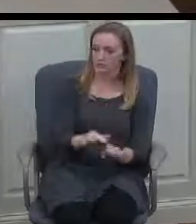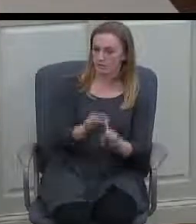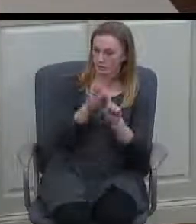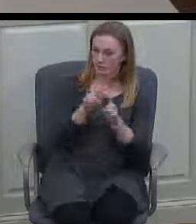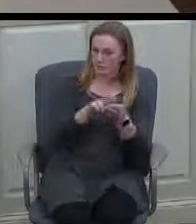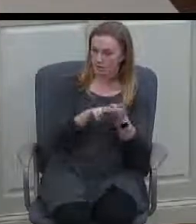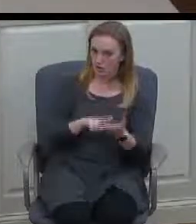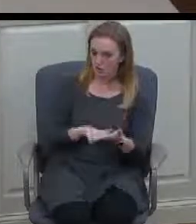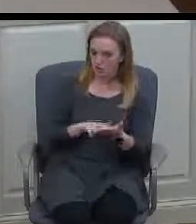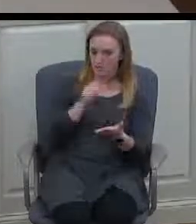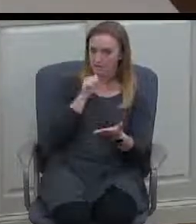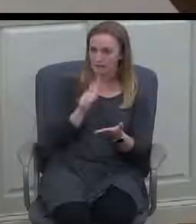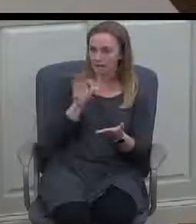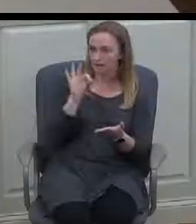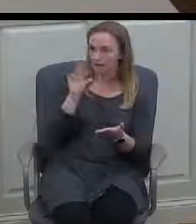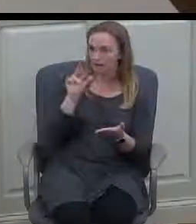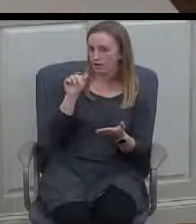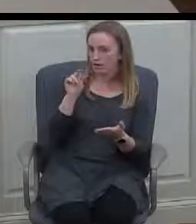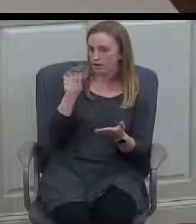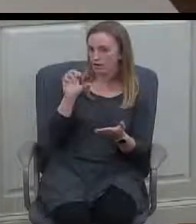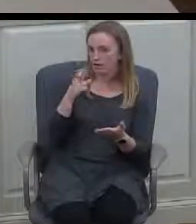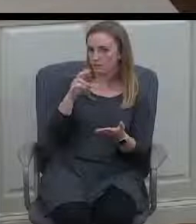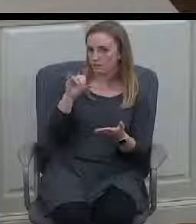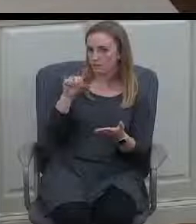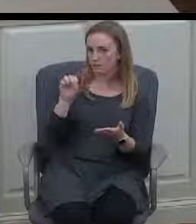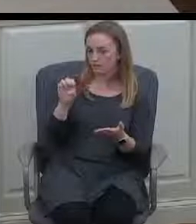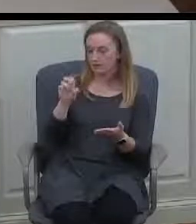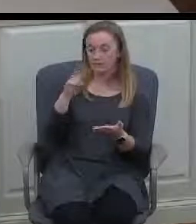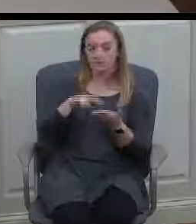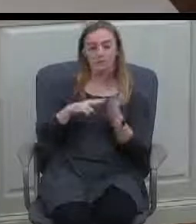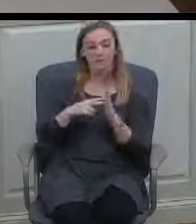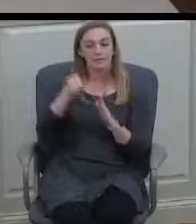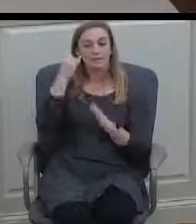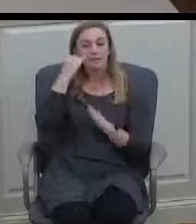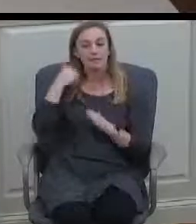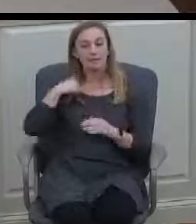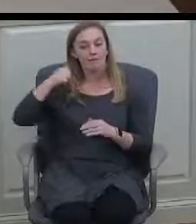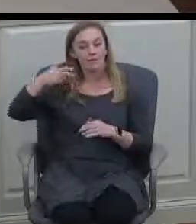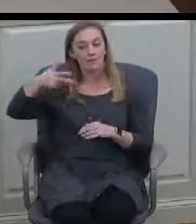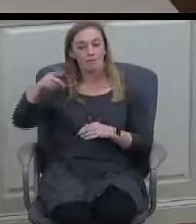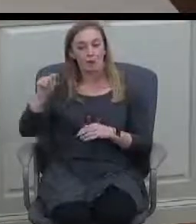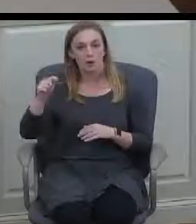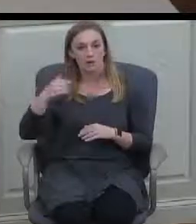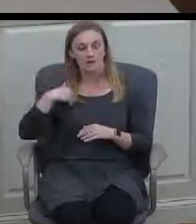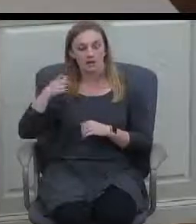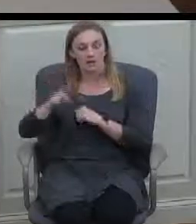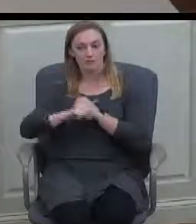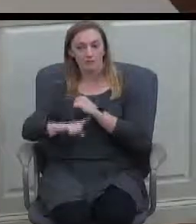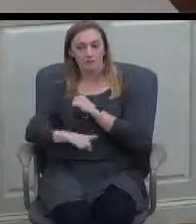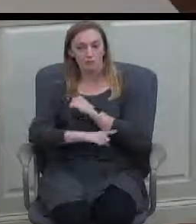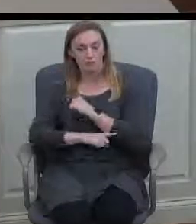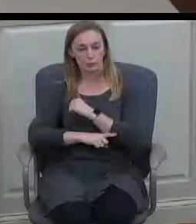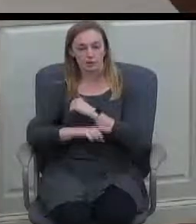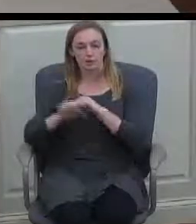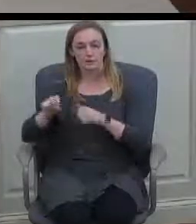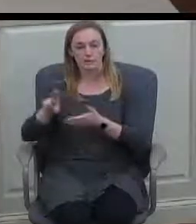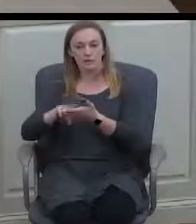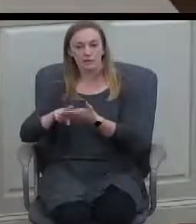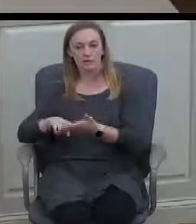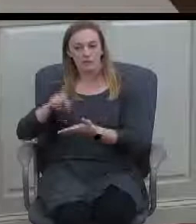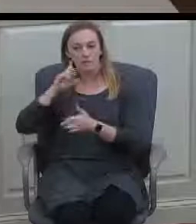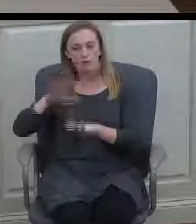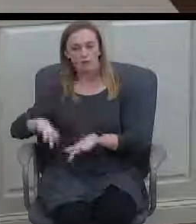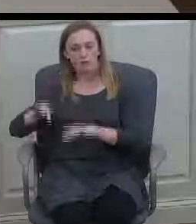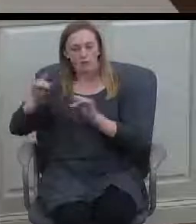franchise contract. So if you have an apartment complex that has dumpsters, they can contract for that pickup themselves